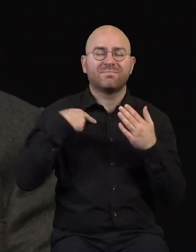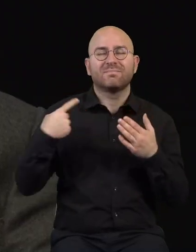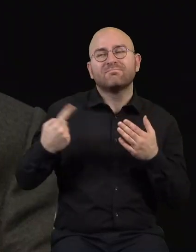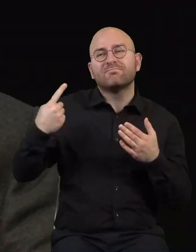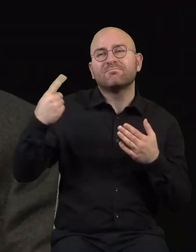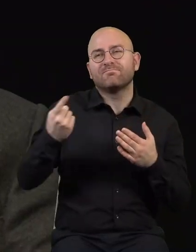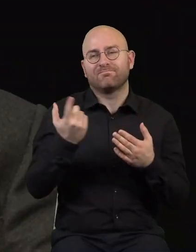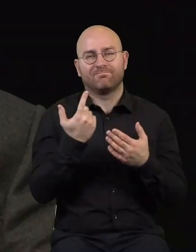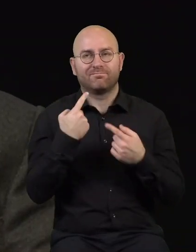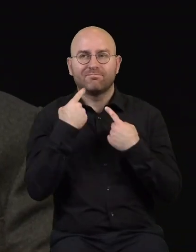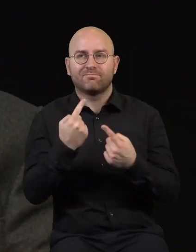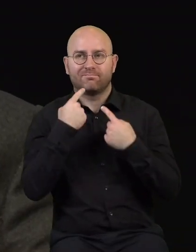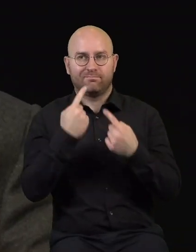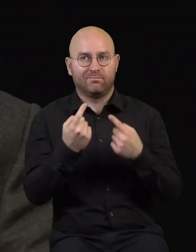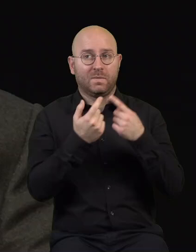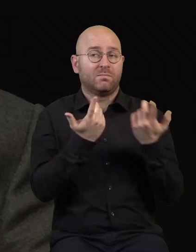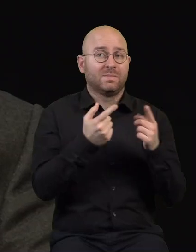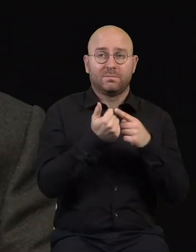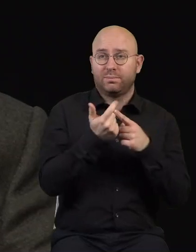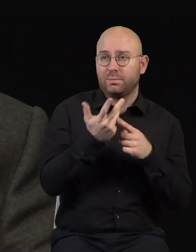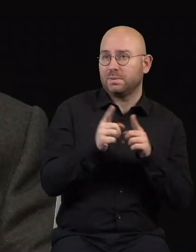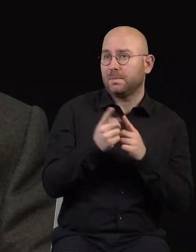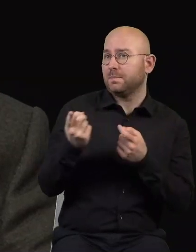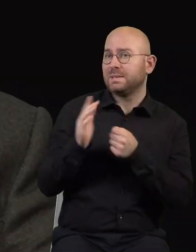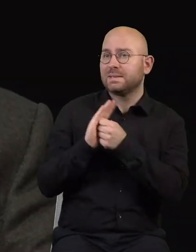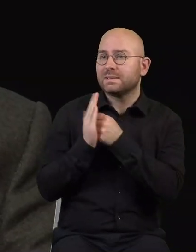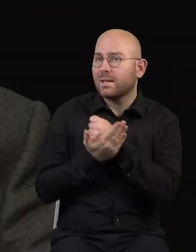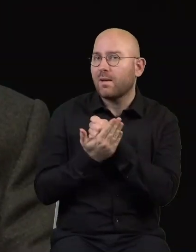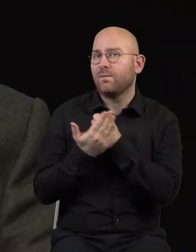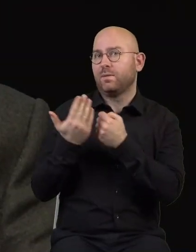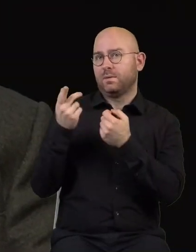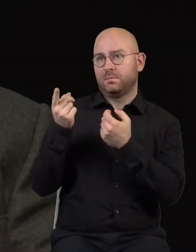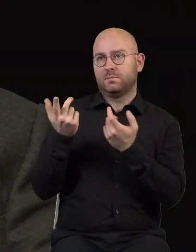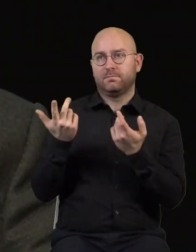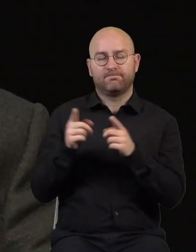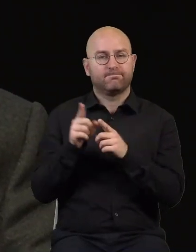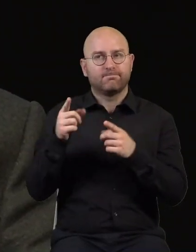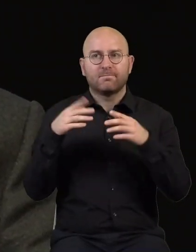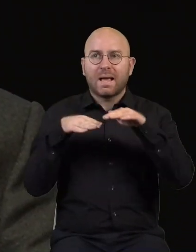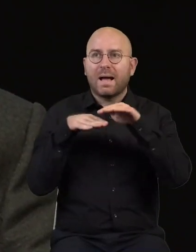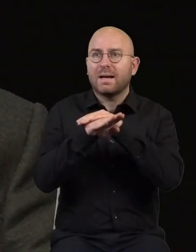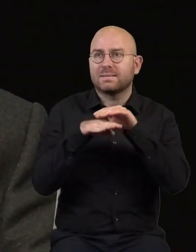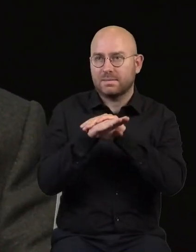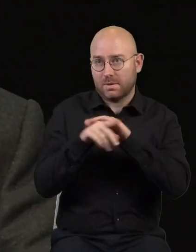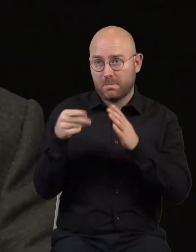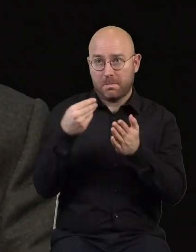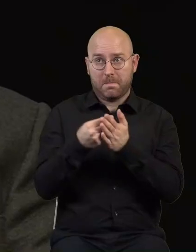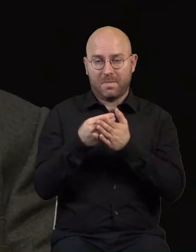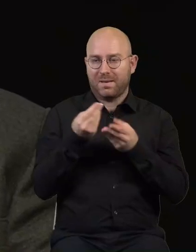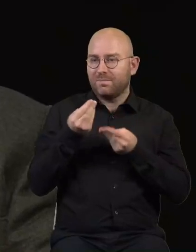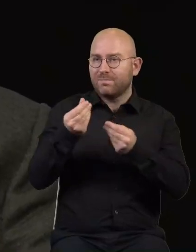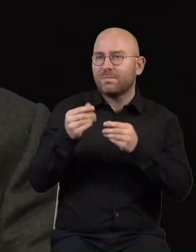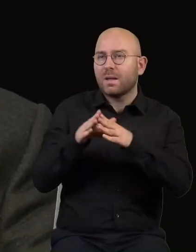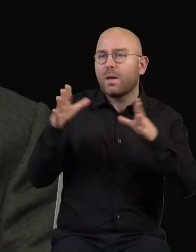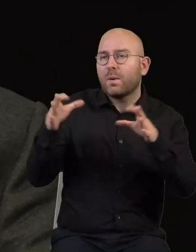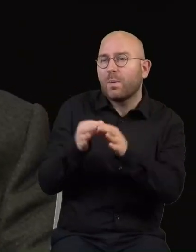available funding, let's say at EU level, is limited, and I think that here, I think if, let's say, from at